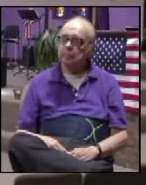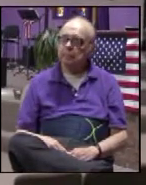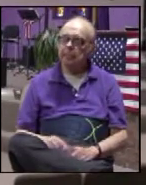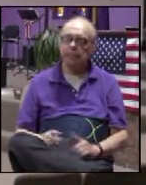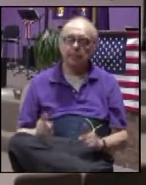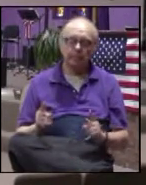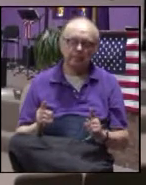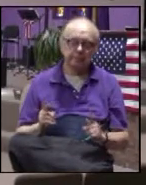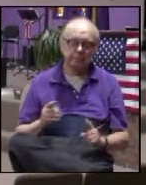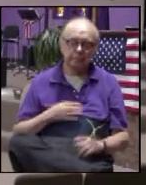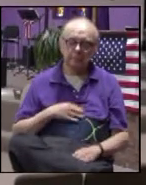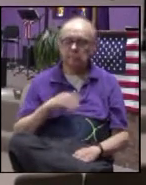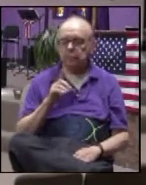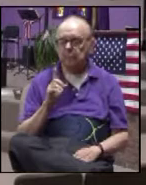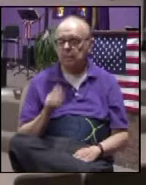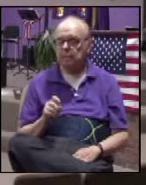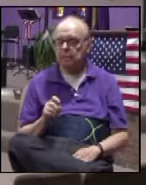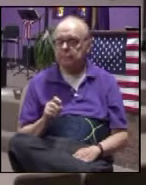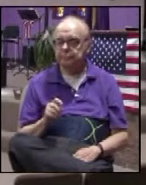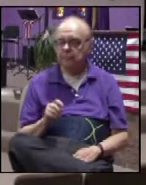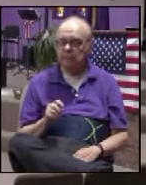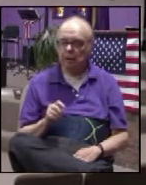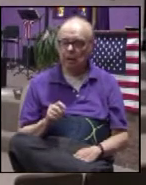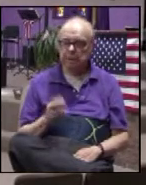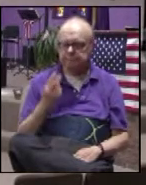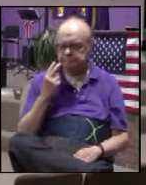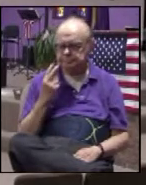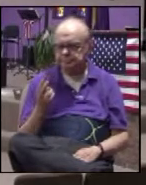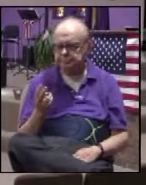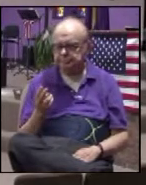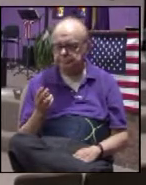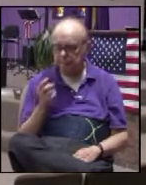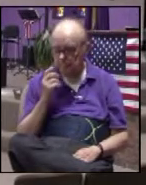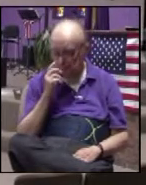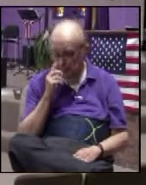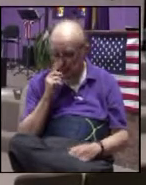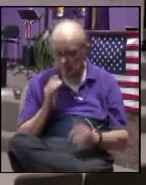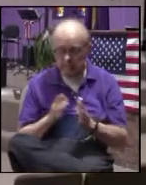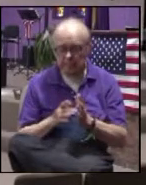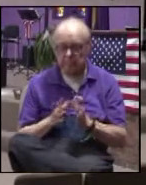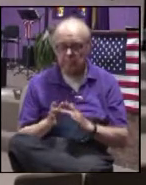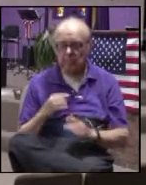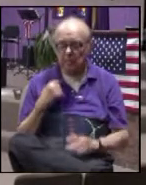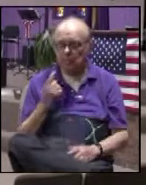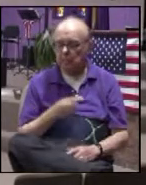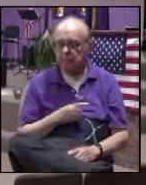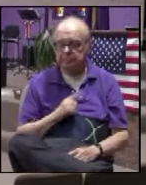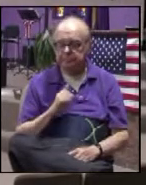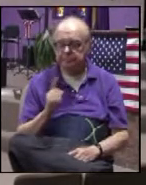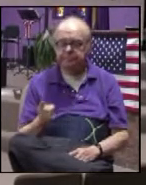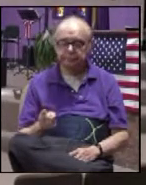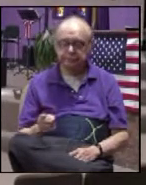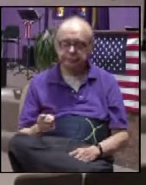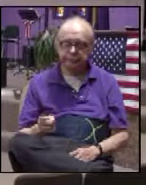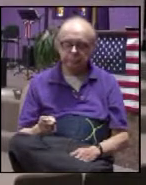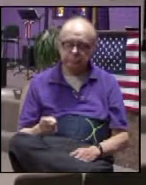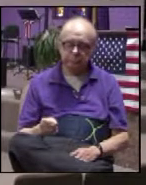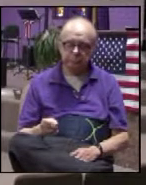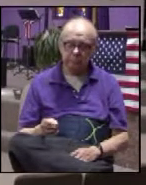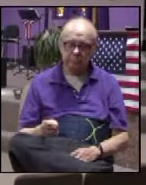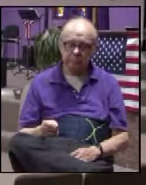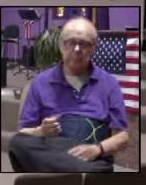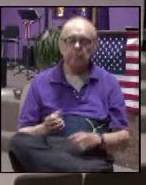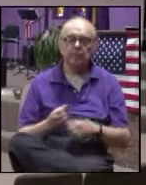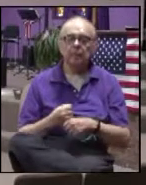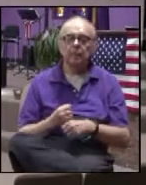But here's my question. You see, Jesus told us to go out and